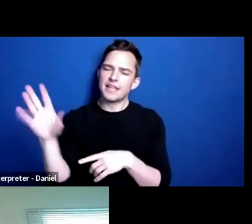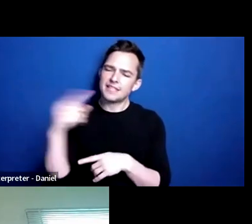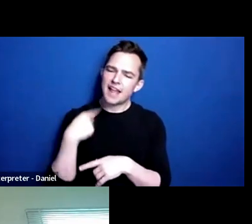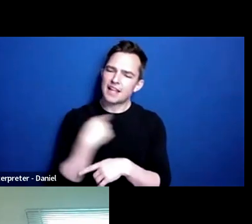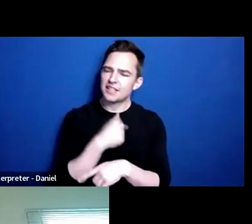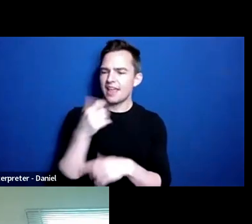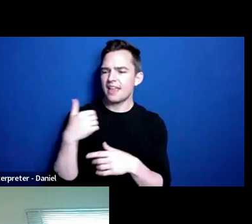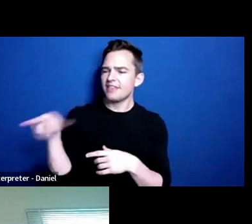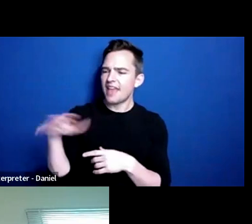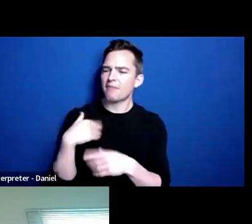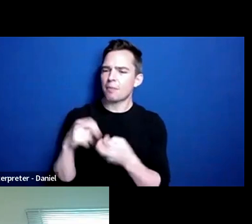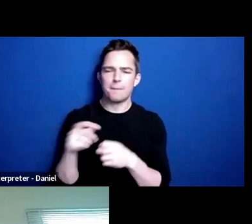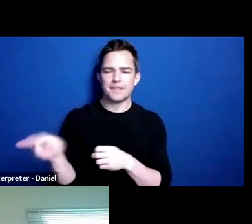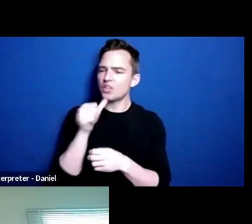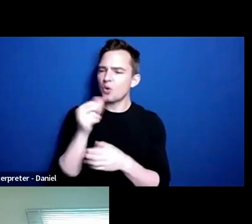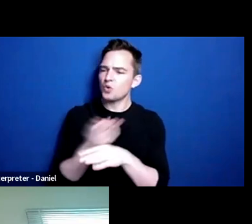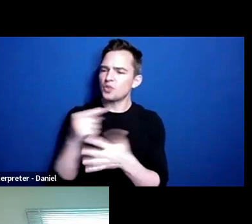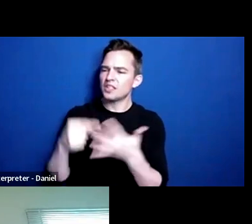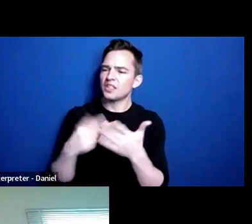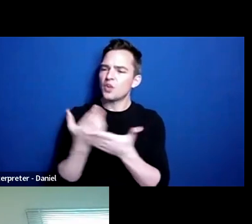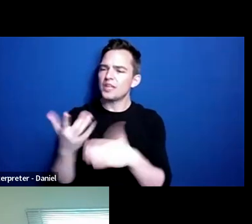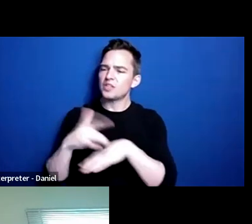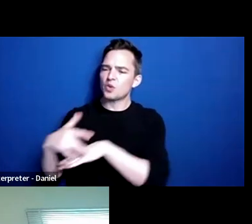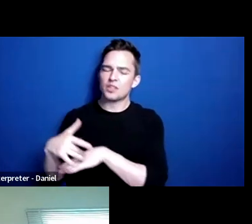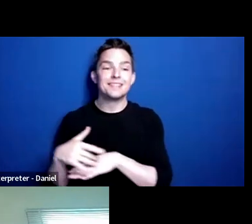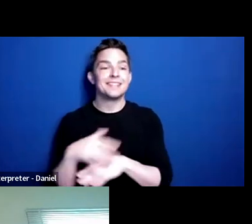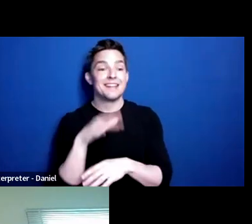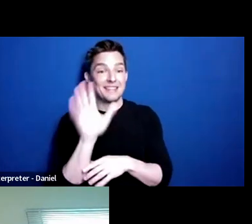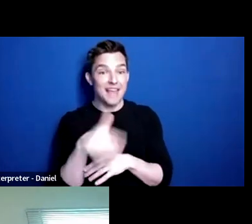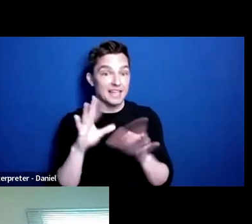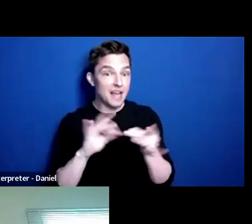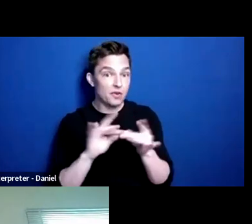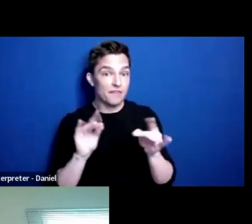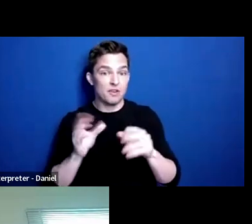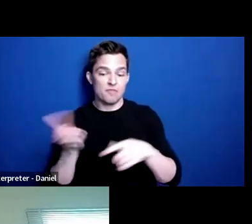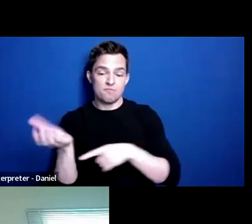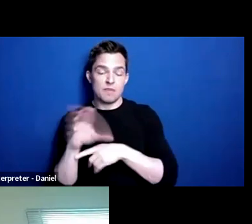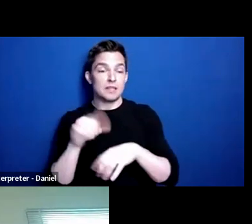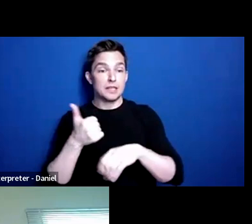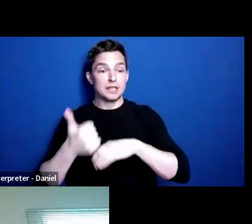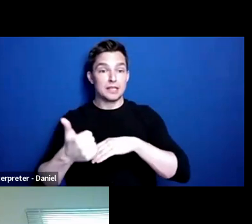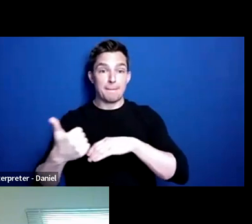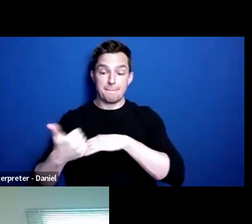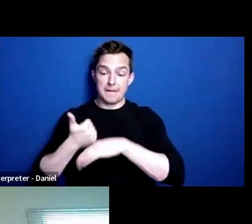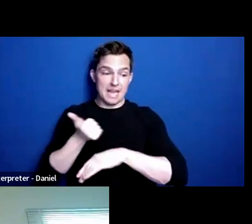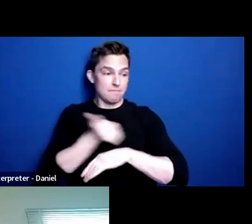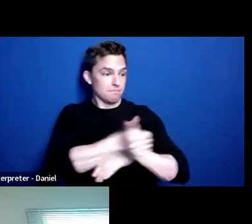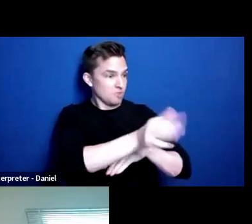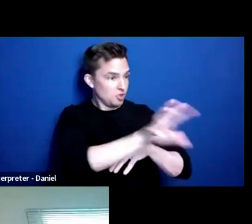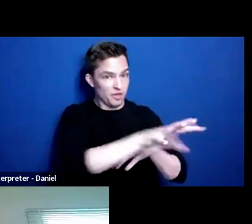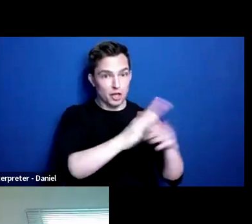don't use the resources. That narrative is putting the blame on the community that you allegedly are trying to